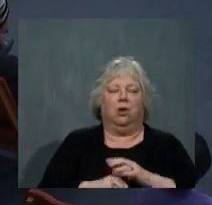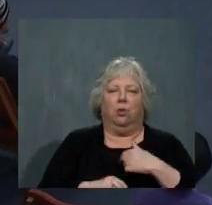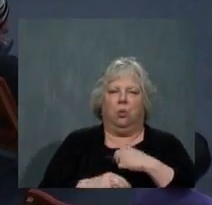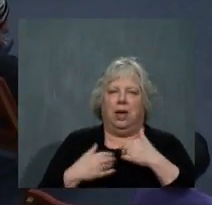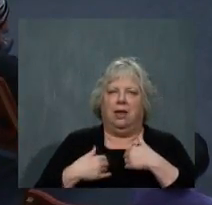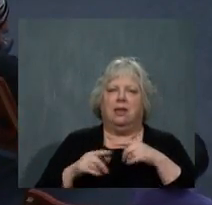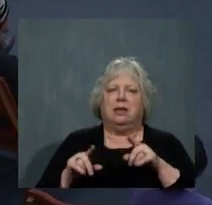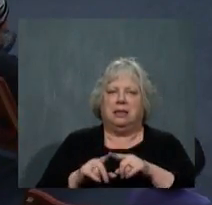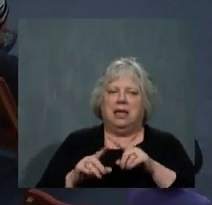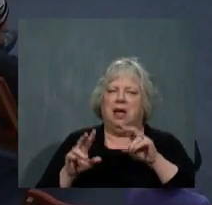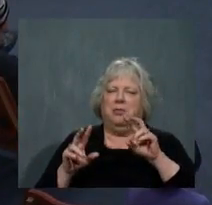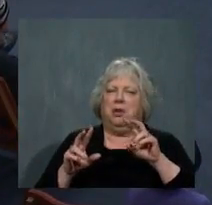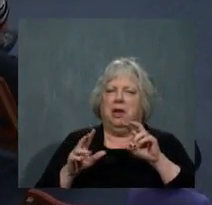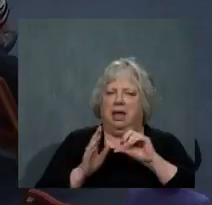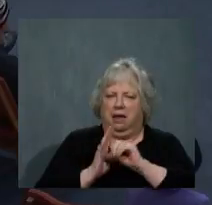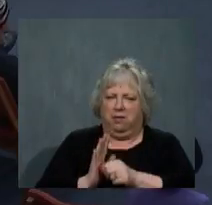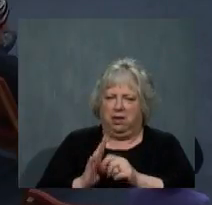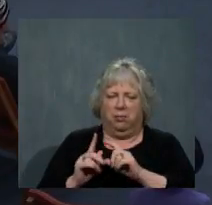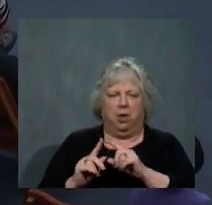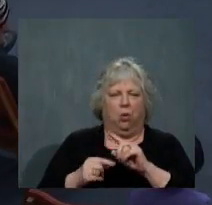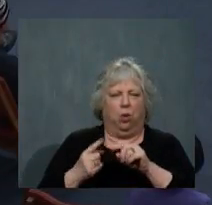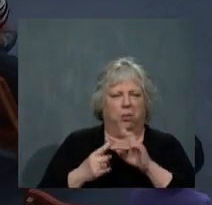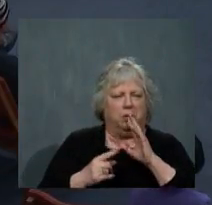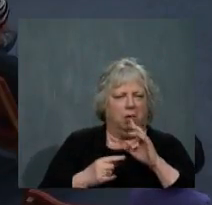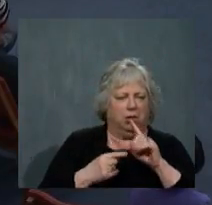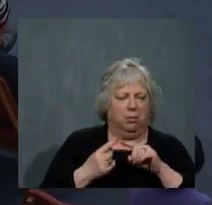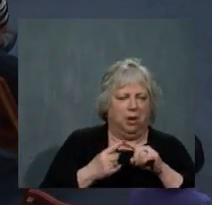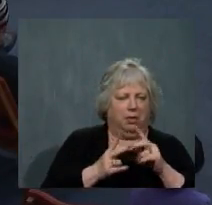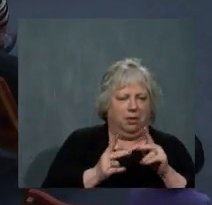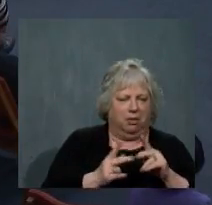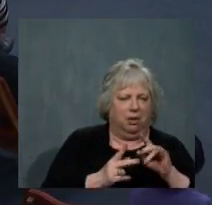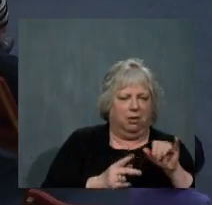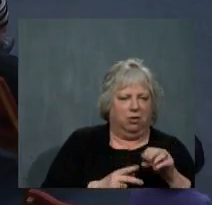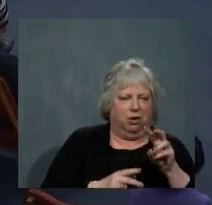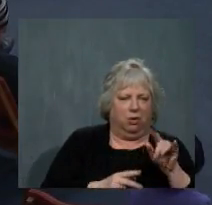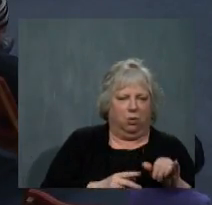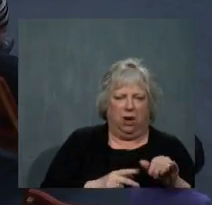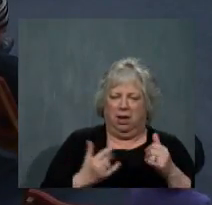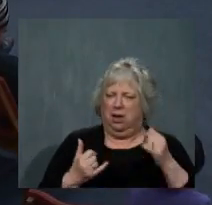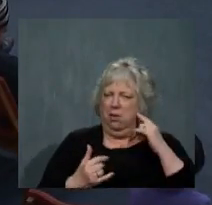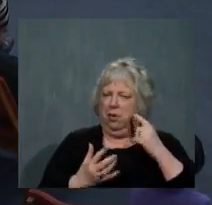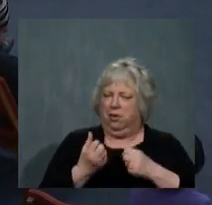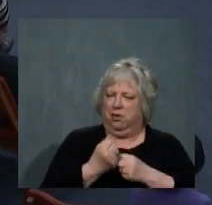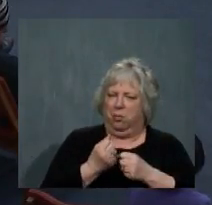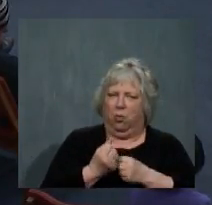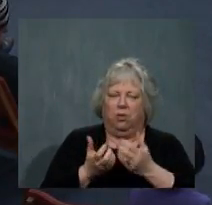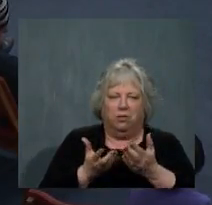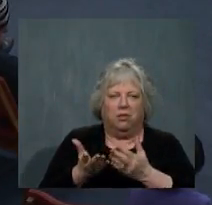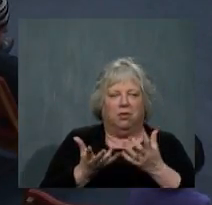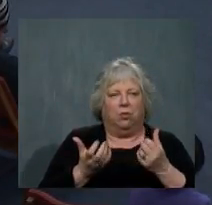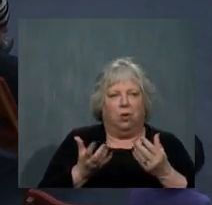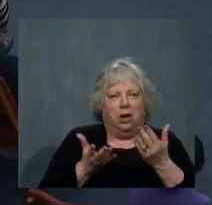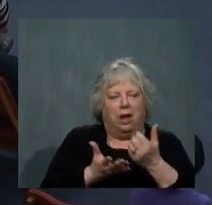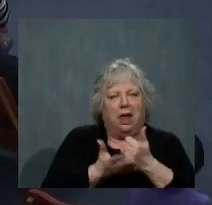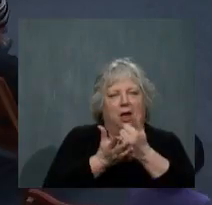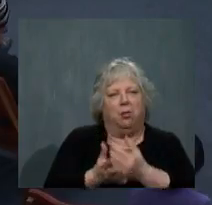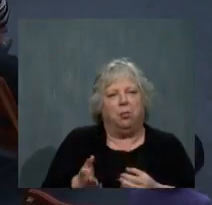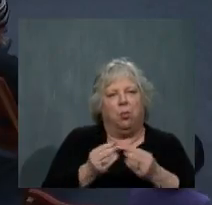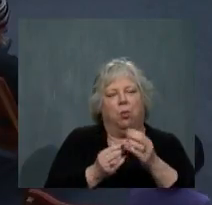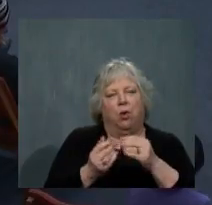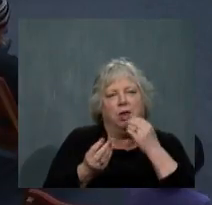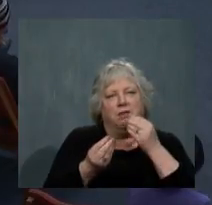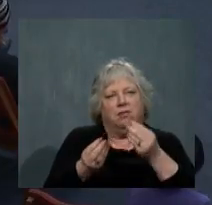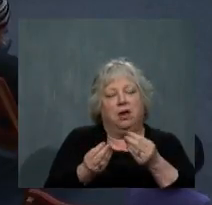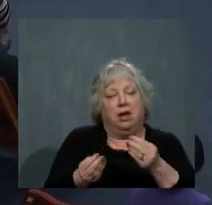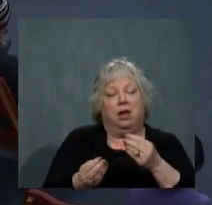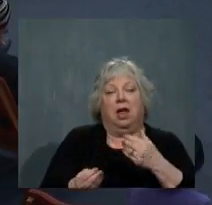we talked about the location of Jericho Way than we are right now. Now I'm hearing supportive services, want to help them, it's more than feeding them. And I